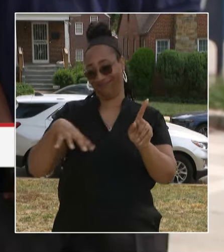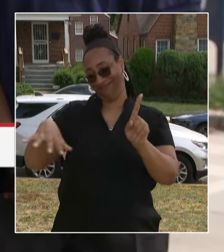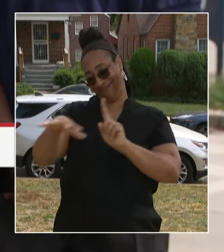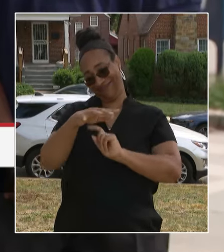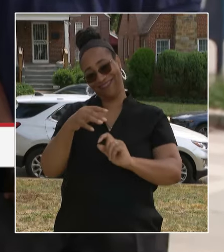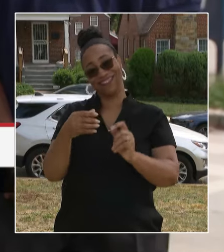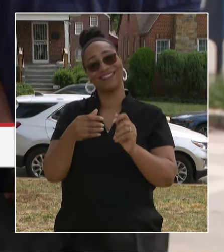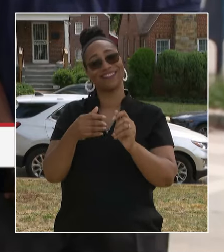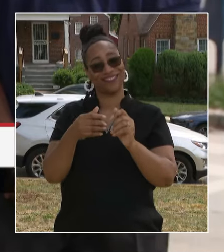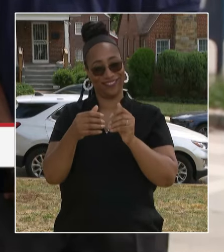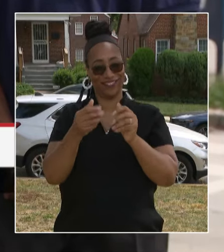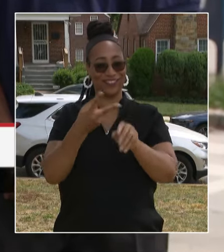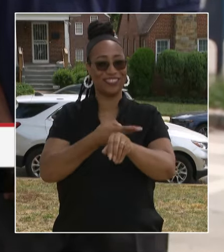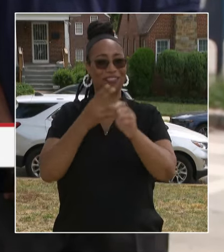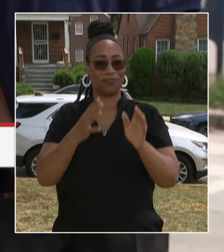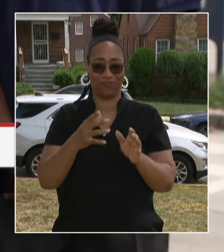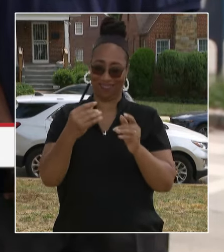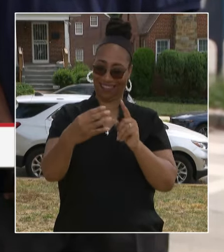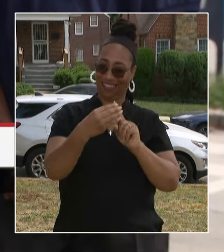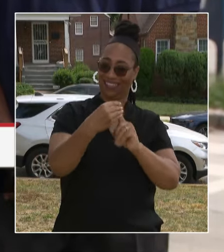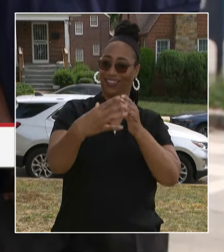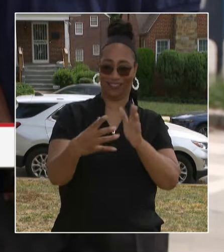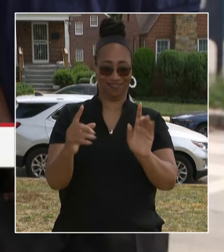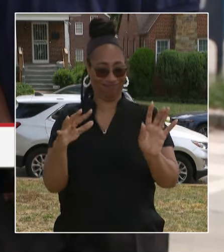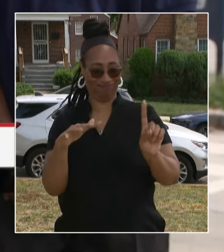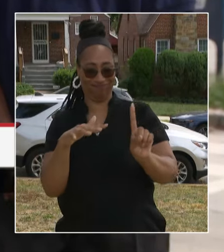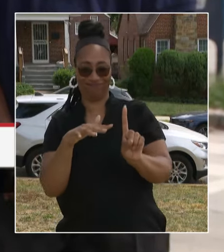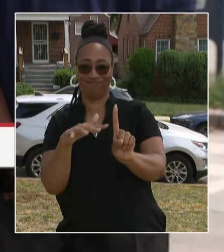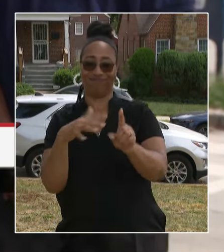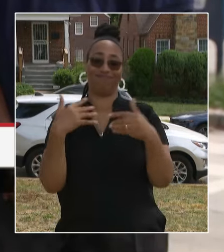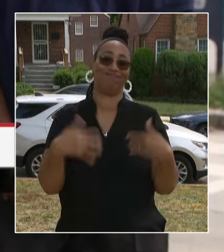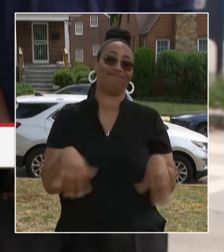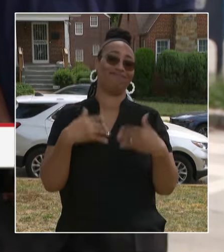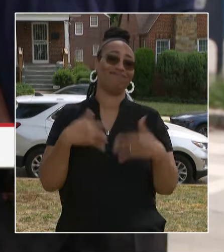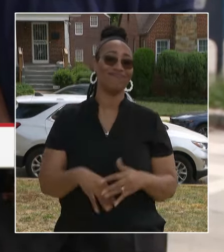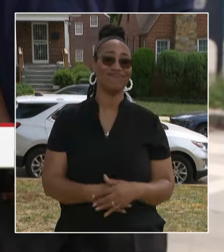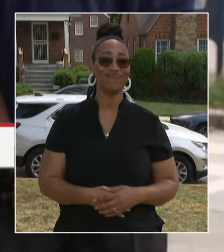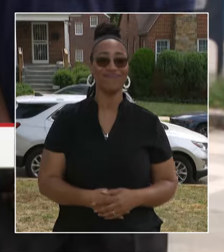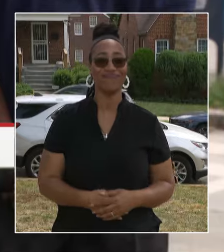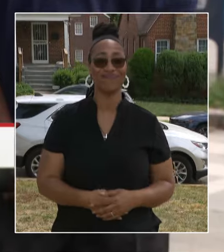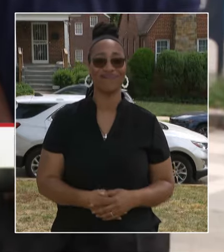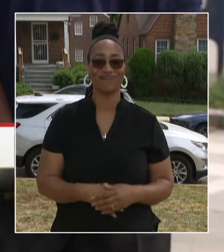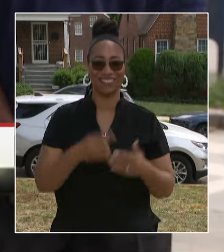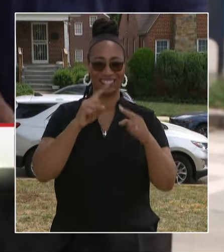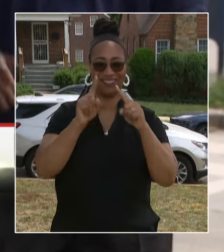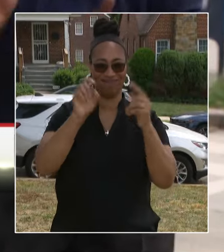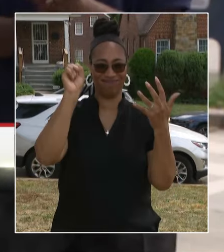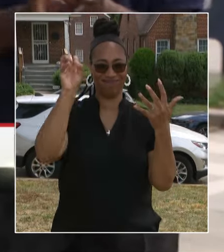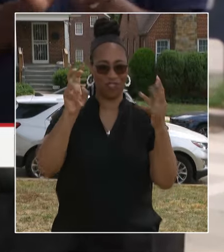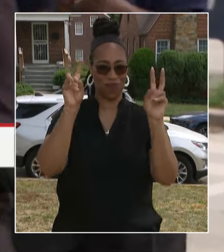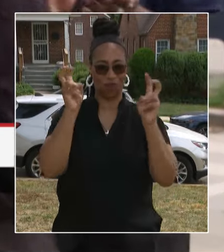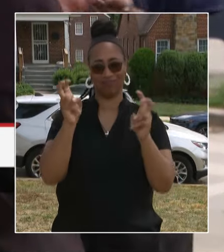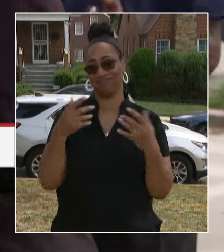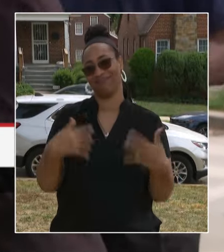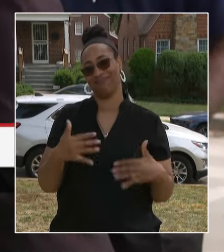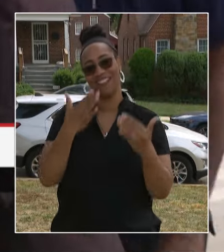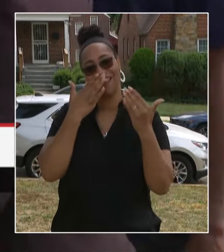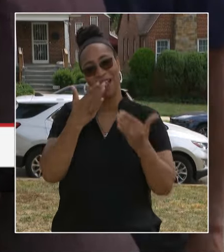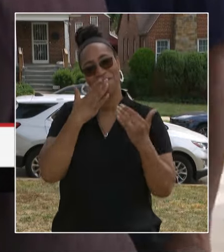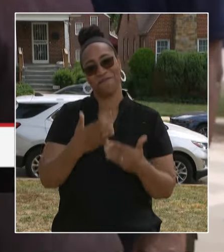day possible for the ceremony of the unveiling of William R. Spaulding Way. Thank you.